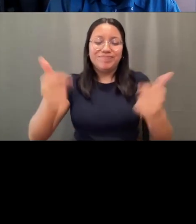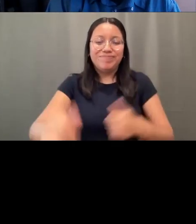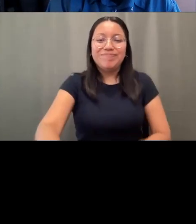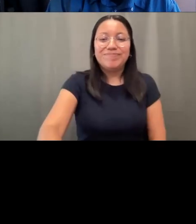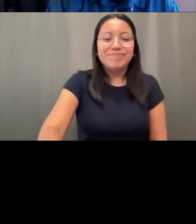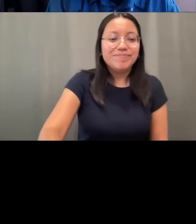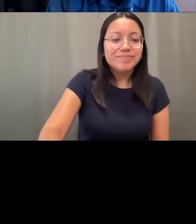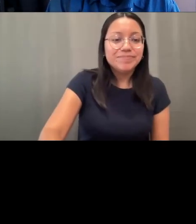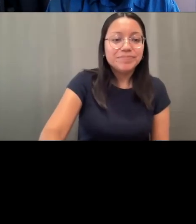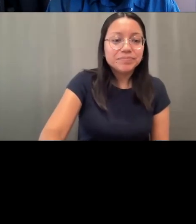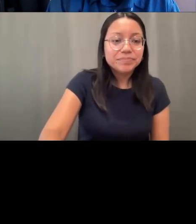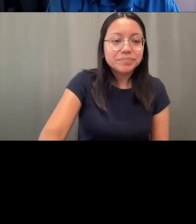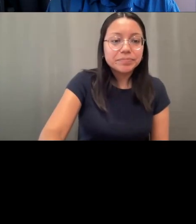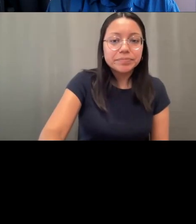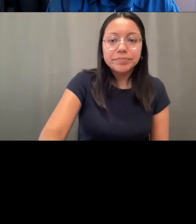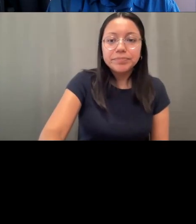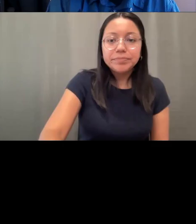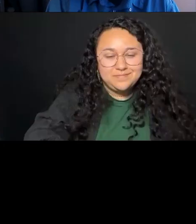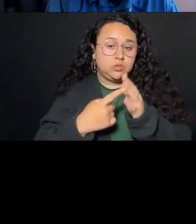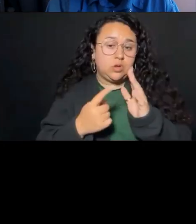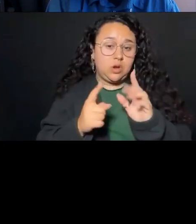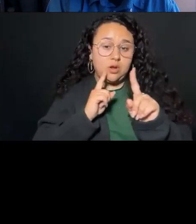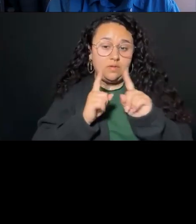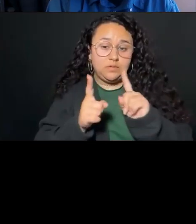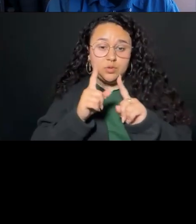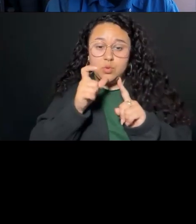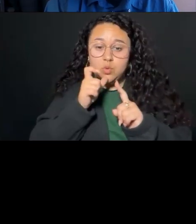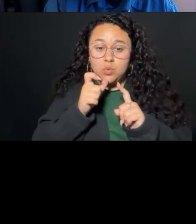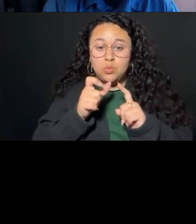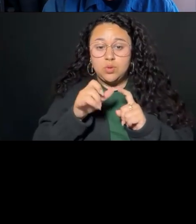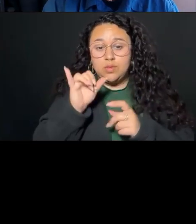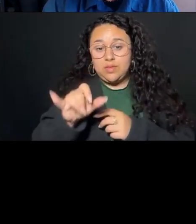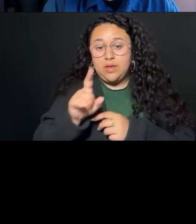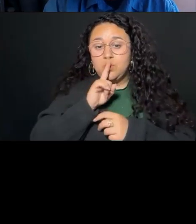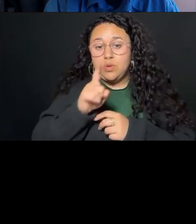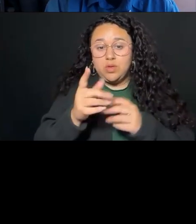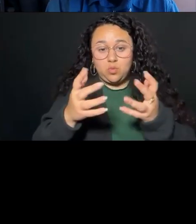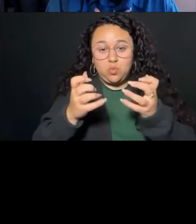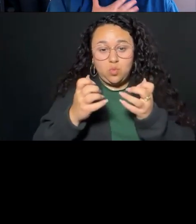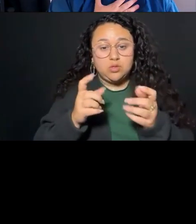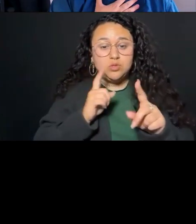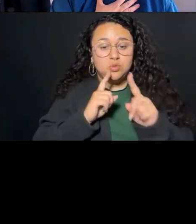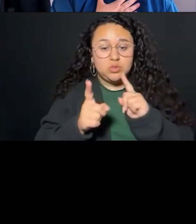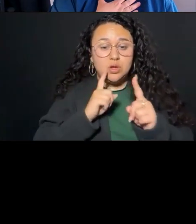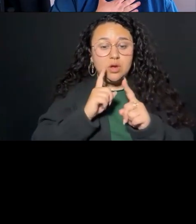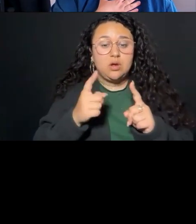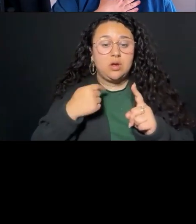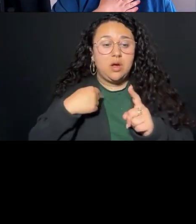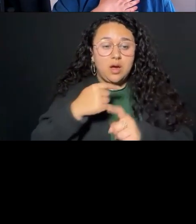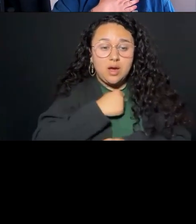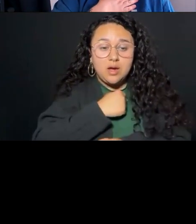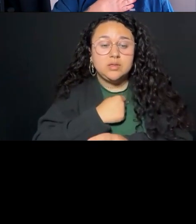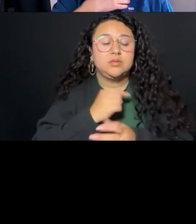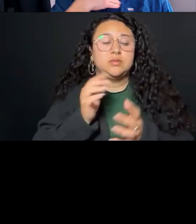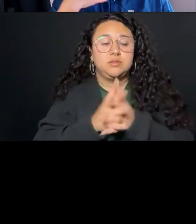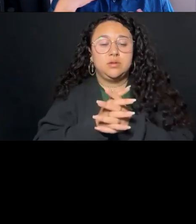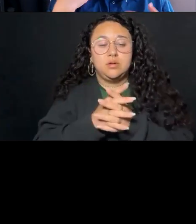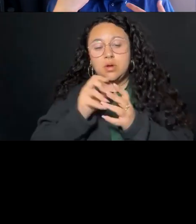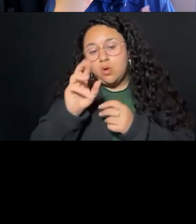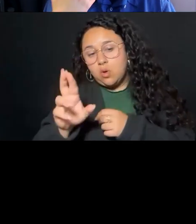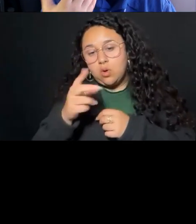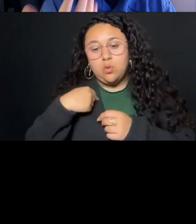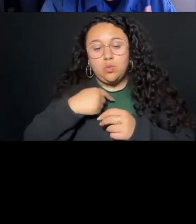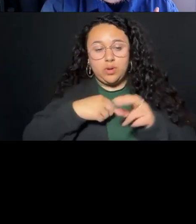to open that conversation, who is it that really wants to talk? Is it us that wants to talk, or are